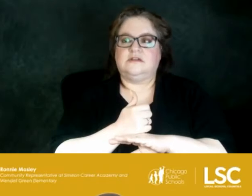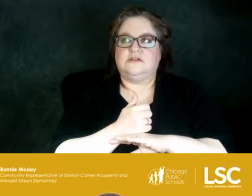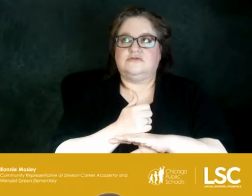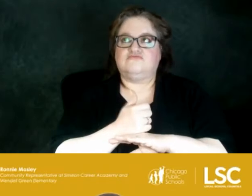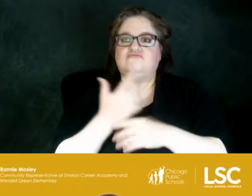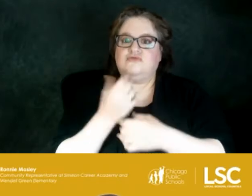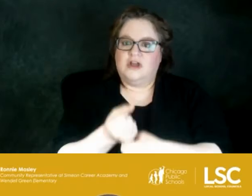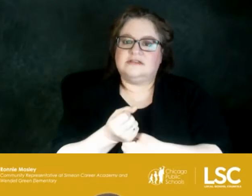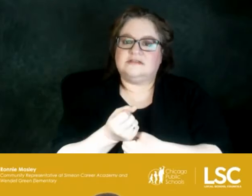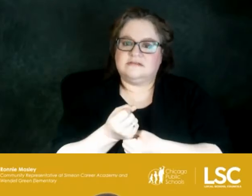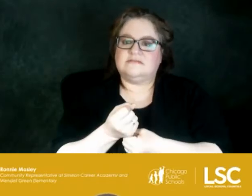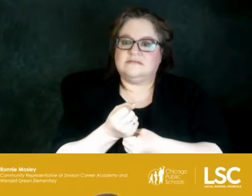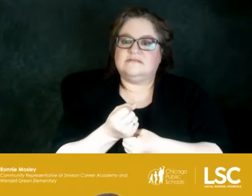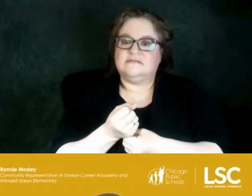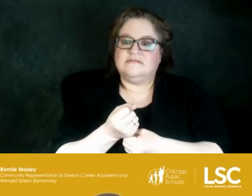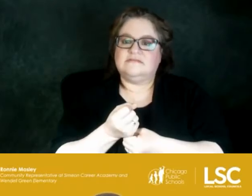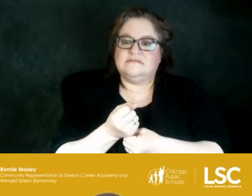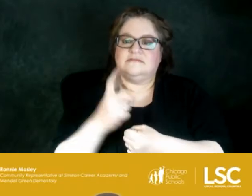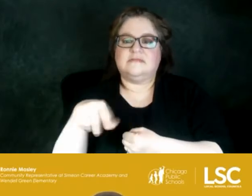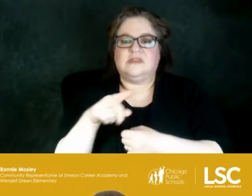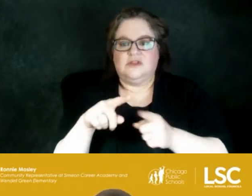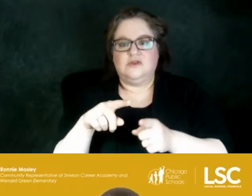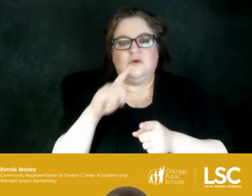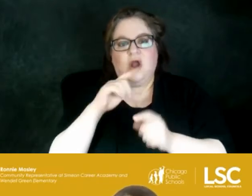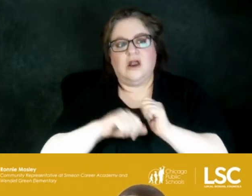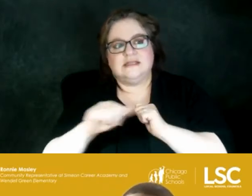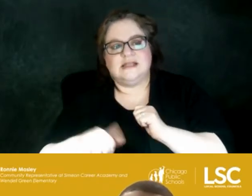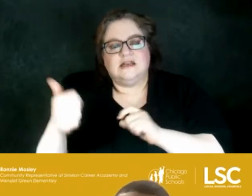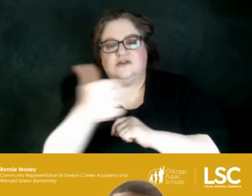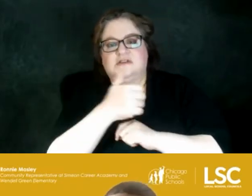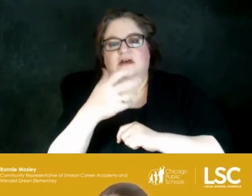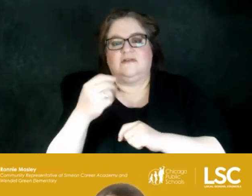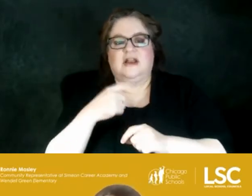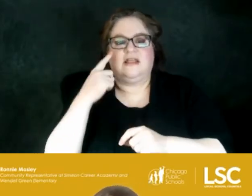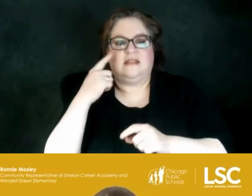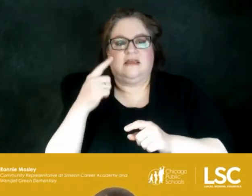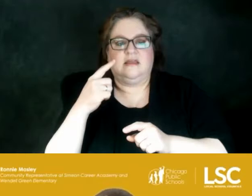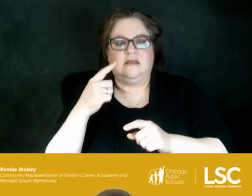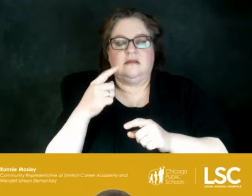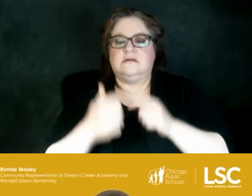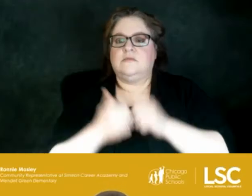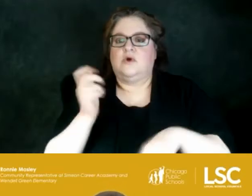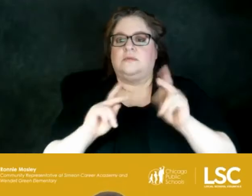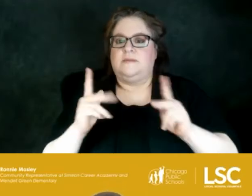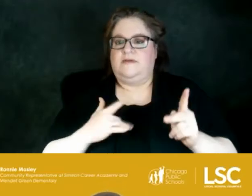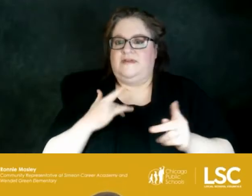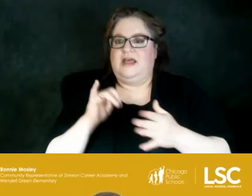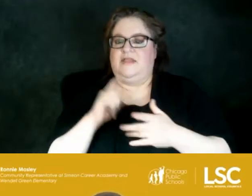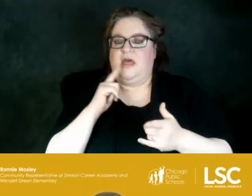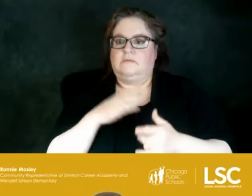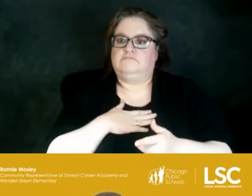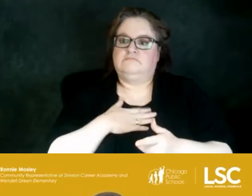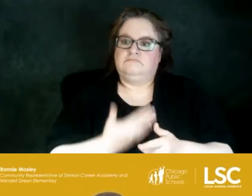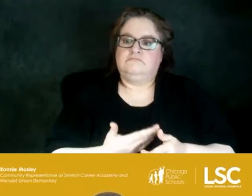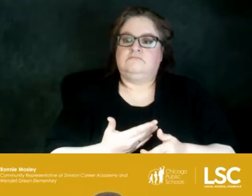trust in that you are extending yourself. And so I think people feel like you will be willing